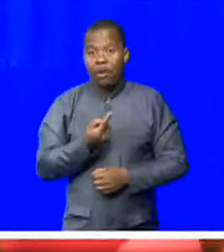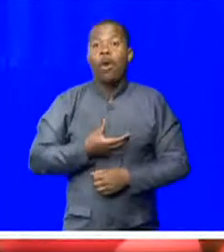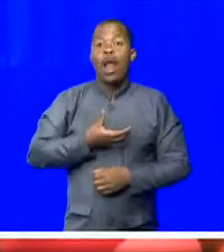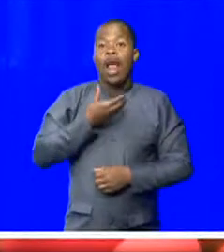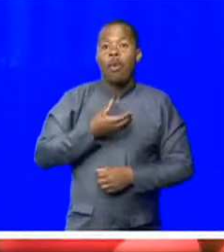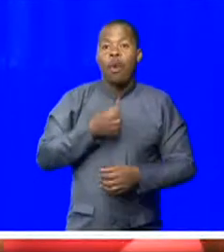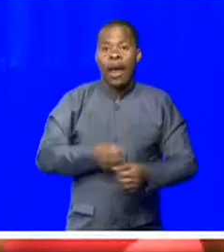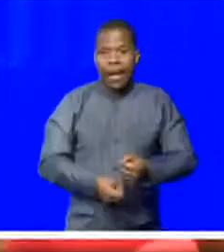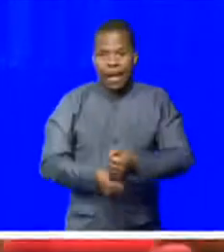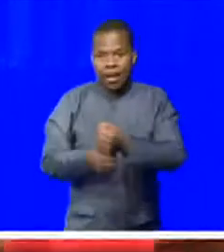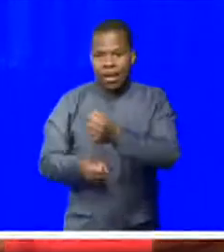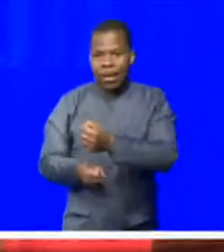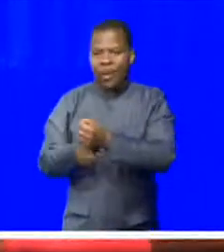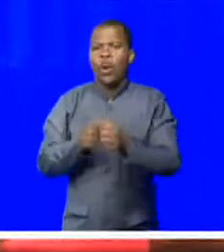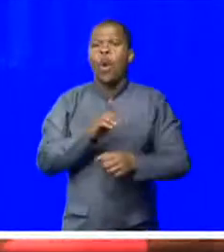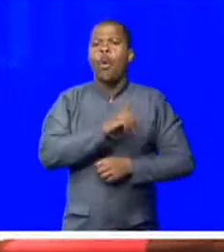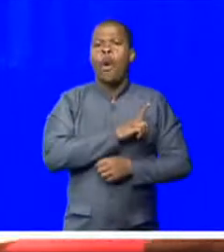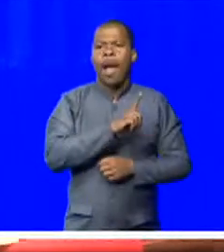kakhulu nalokuthi nje